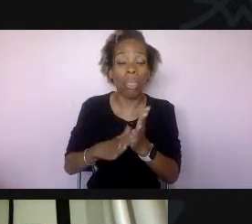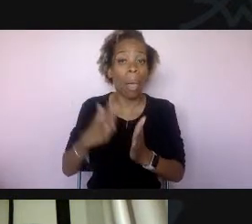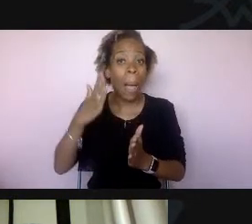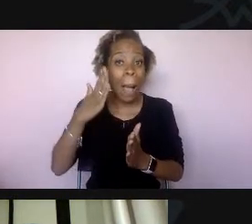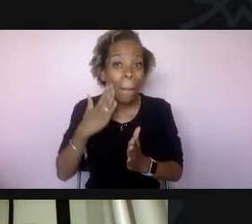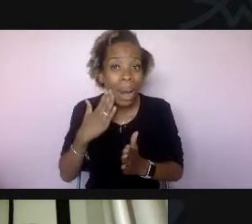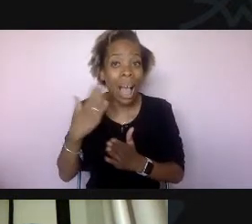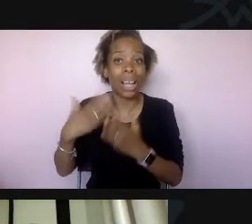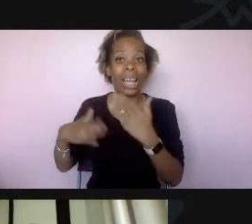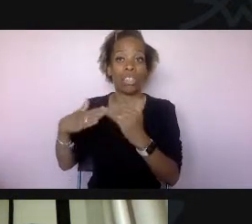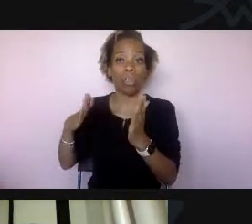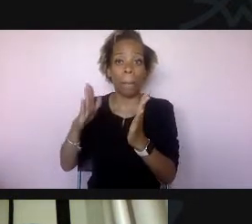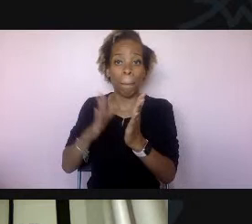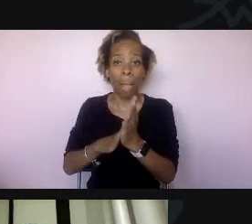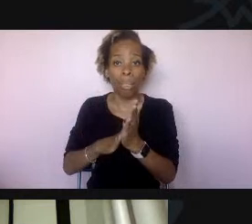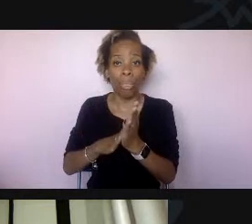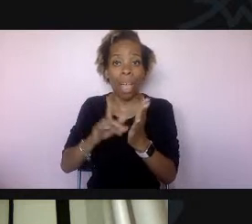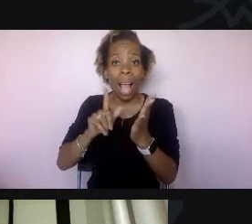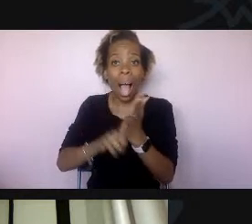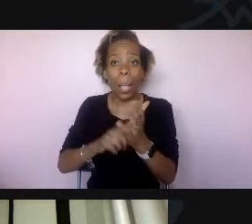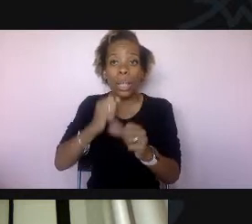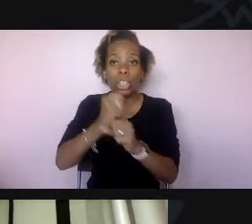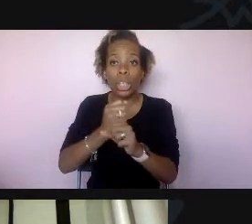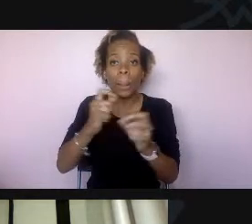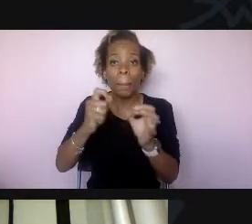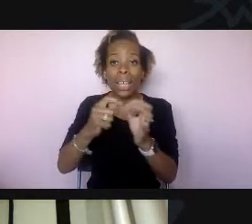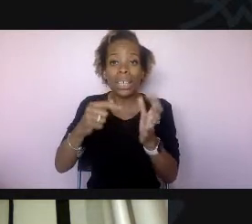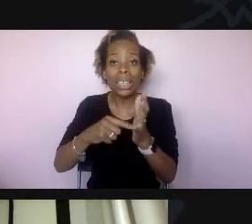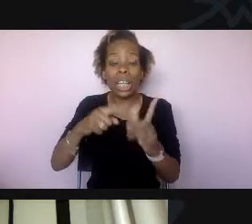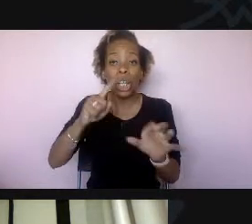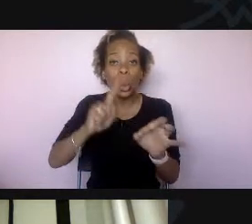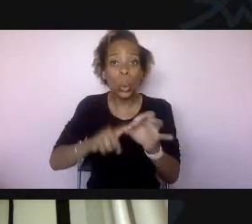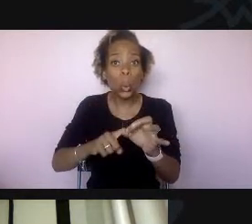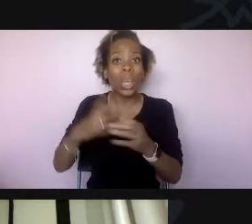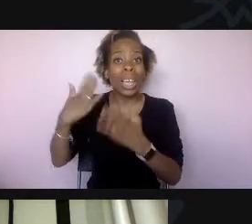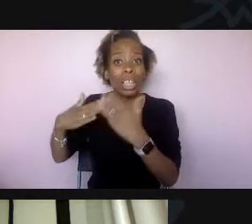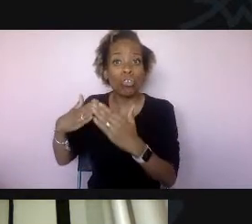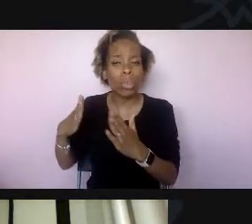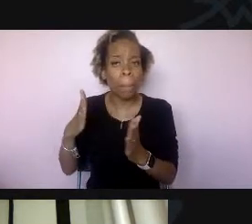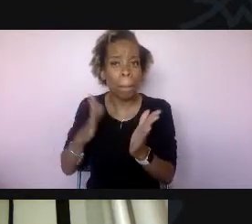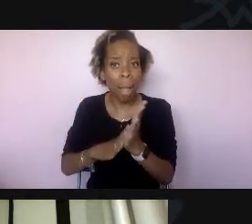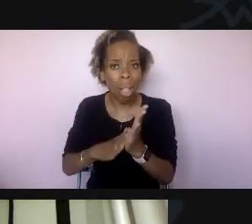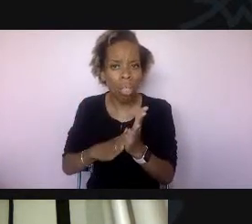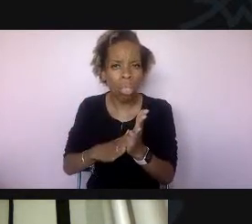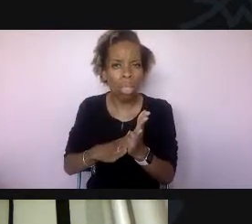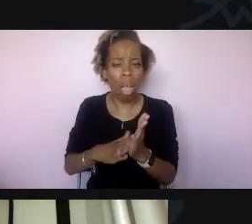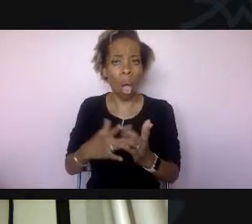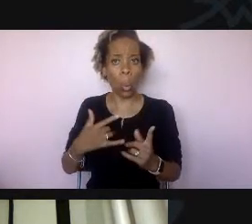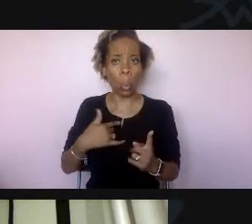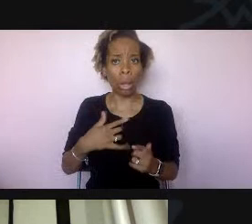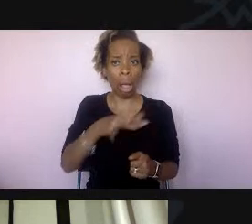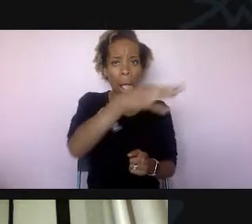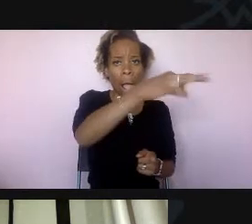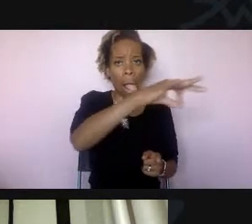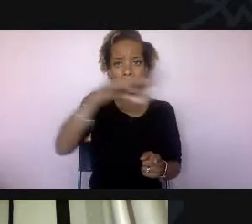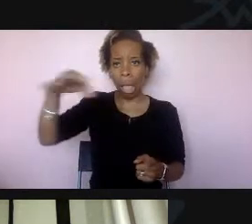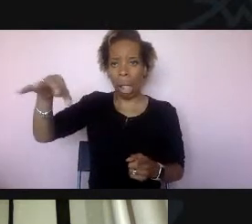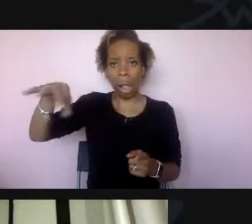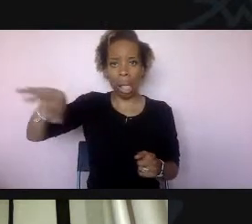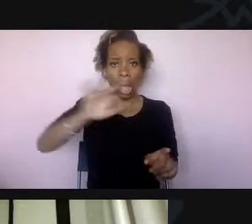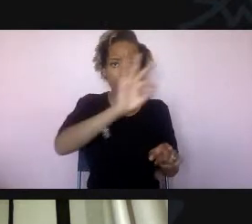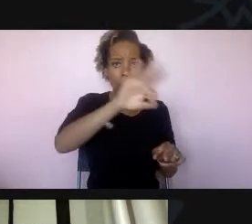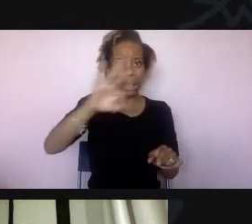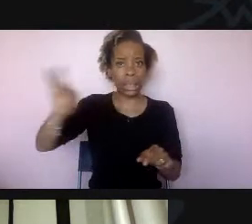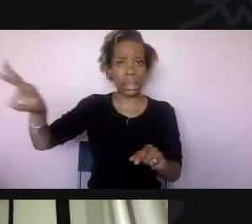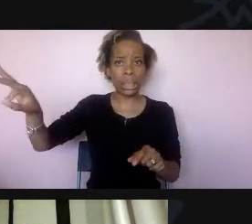to those and really, instead of a kind of tokenistic waving of a flag, look at what can you do to enhance voice to happen,